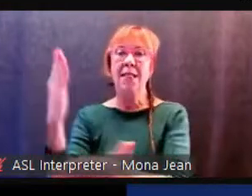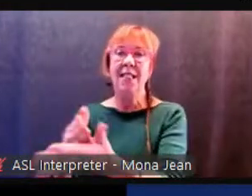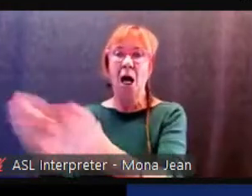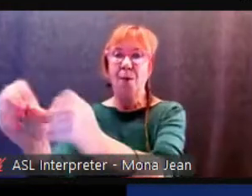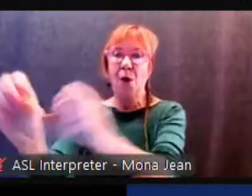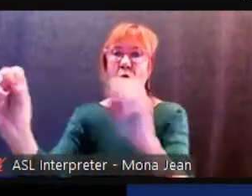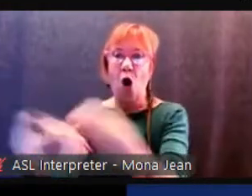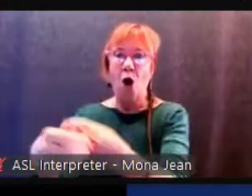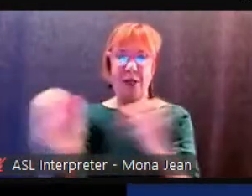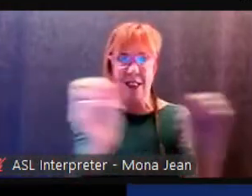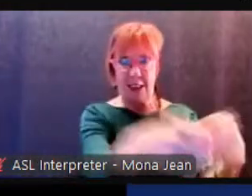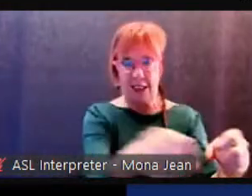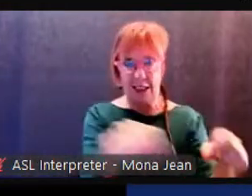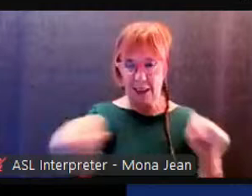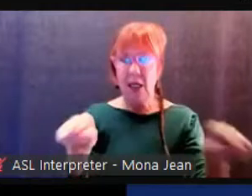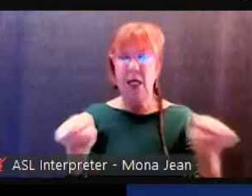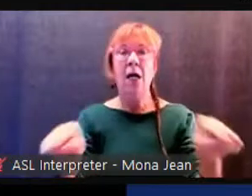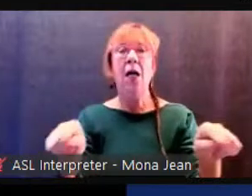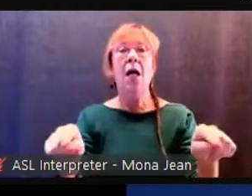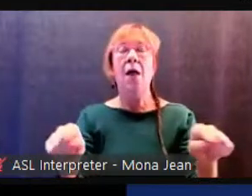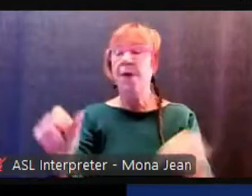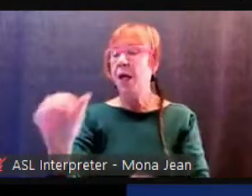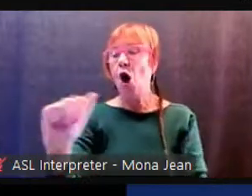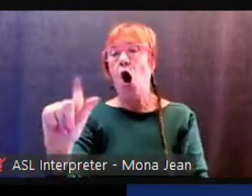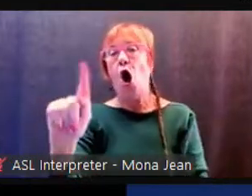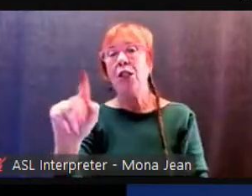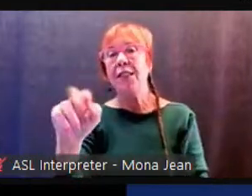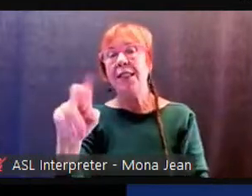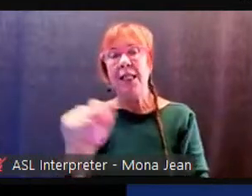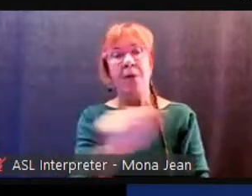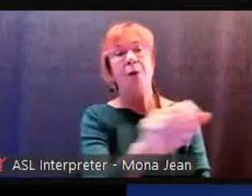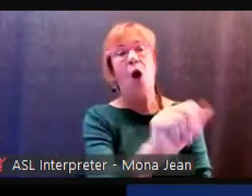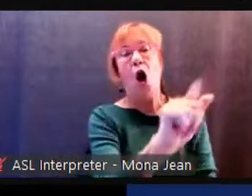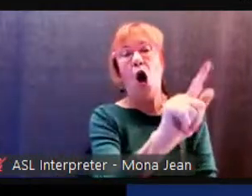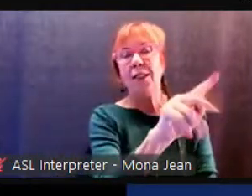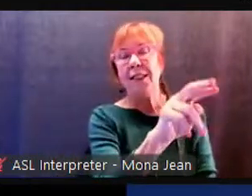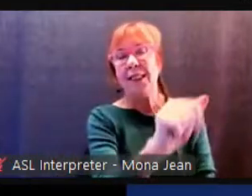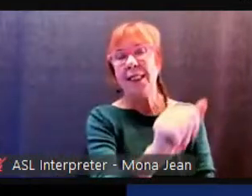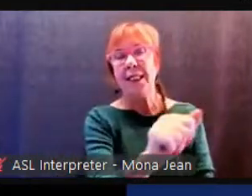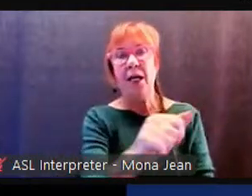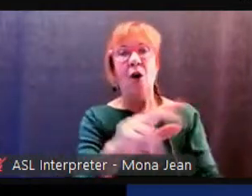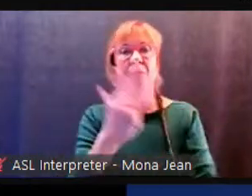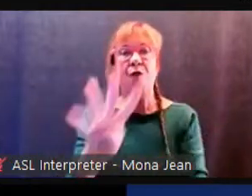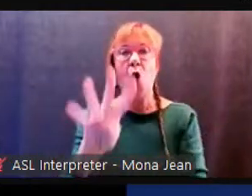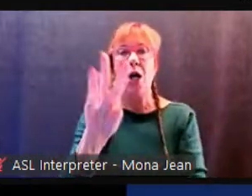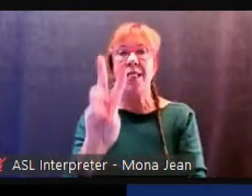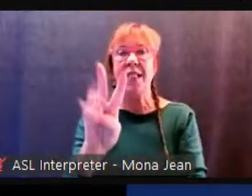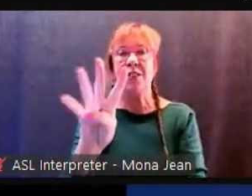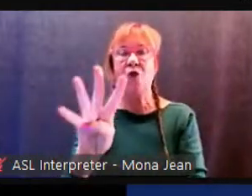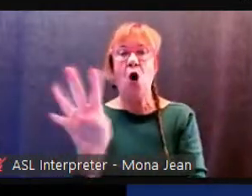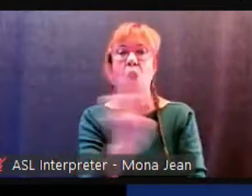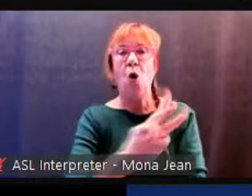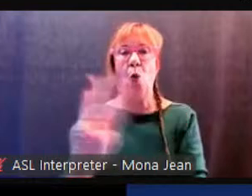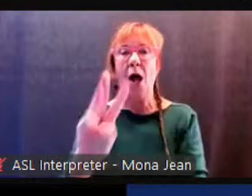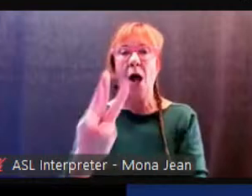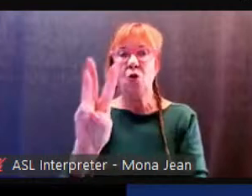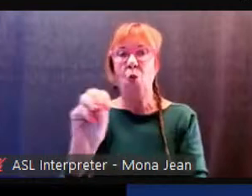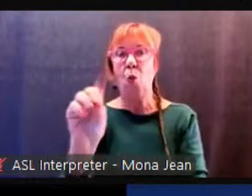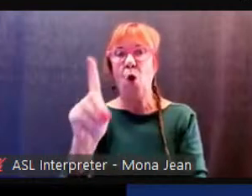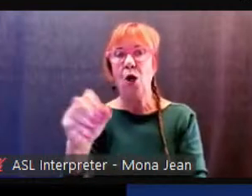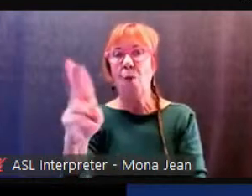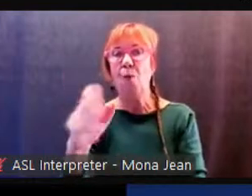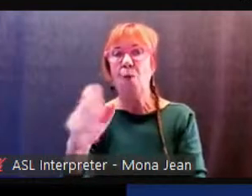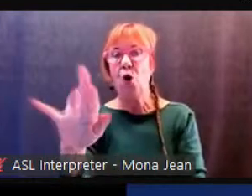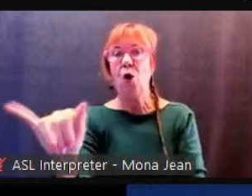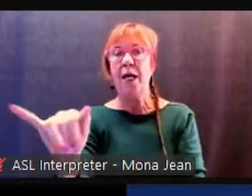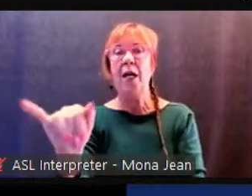on disaster recovery. Our Altadena one-stop, located at 464 West Woodbury Road, Suite 210